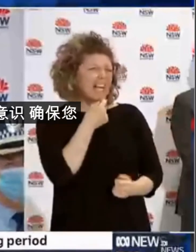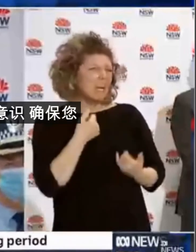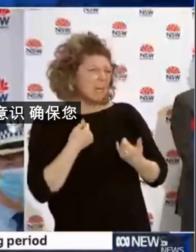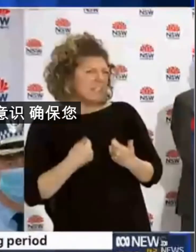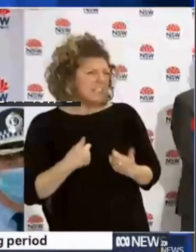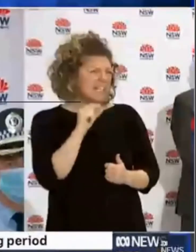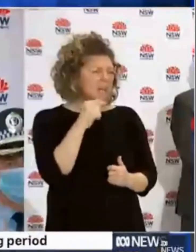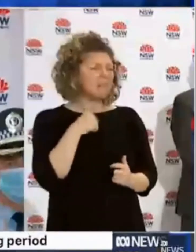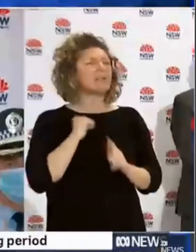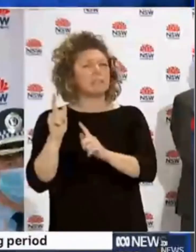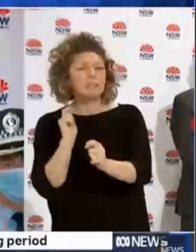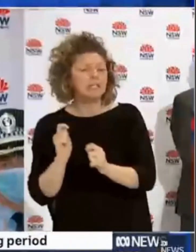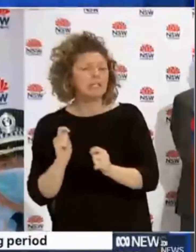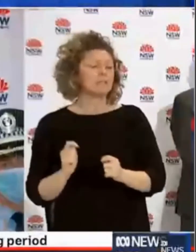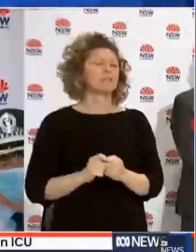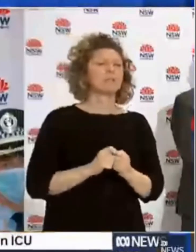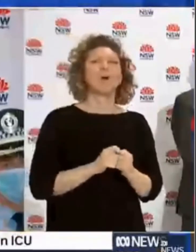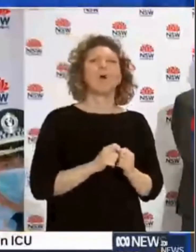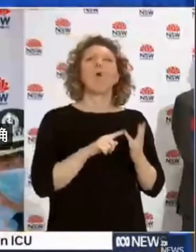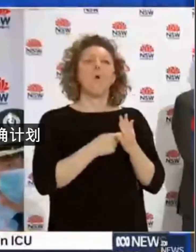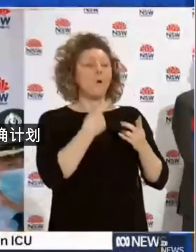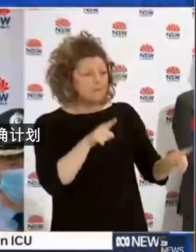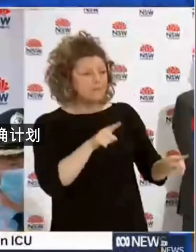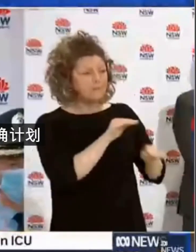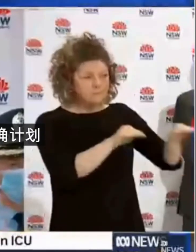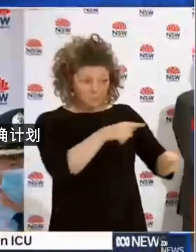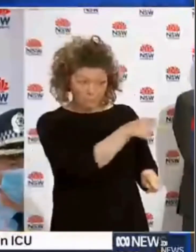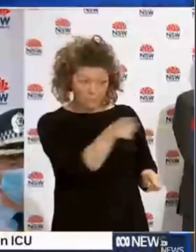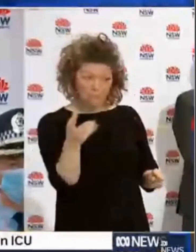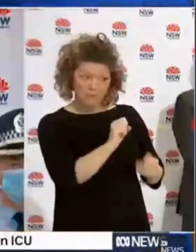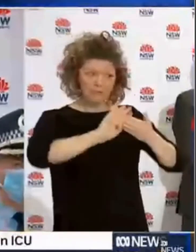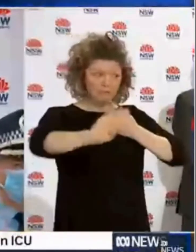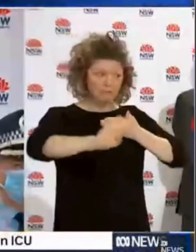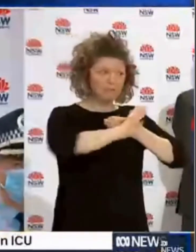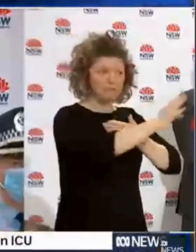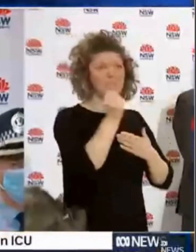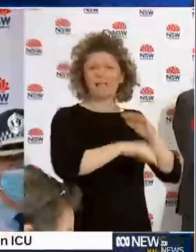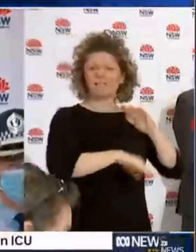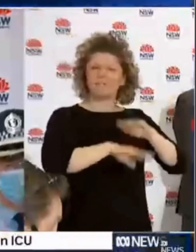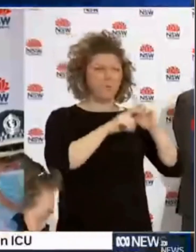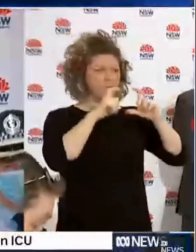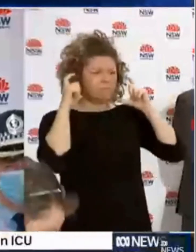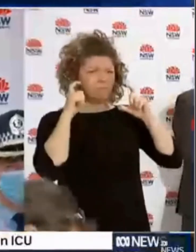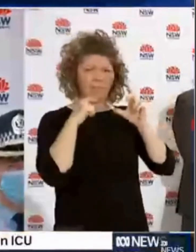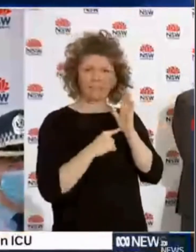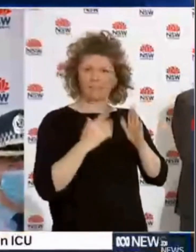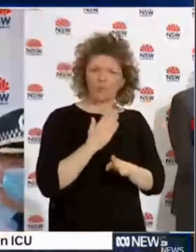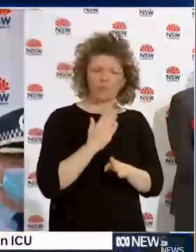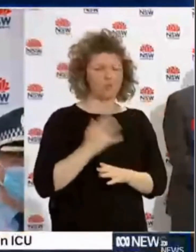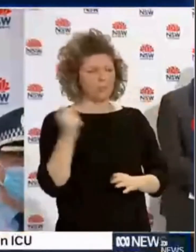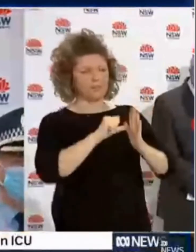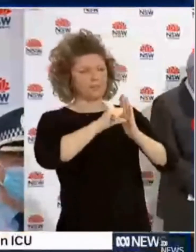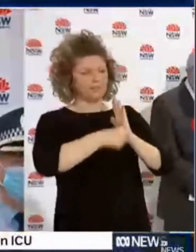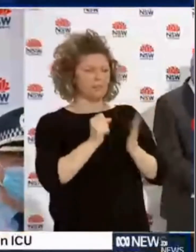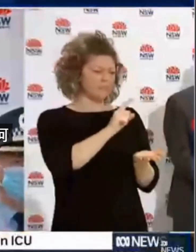and clear plans about separating, wearing masks throughout the work period, good hygiene. So it's really important that we're all